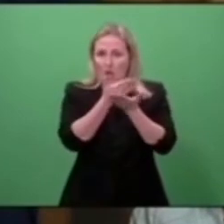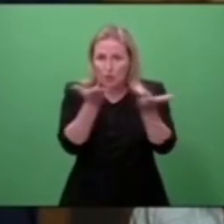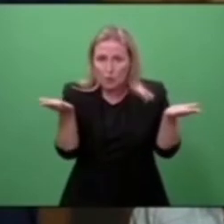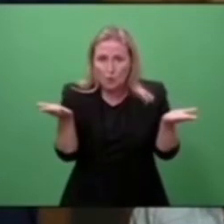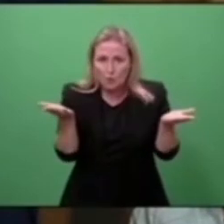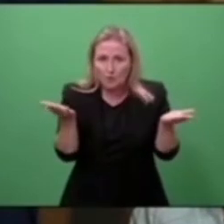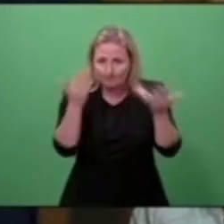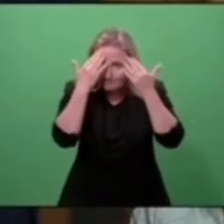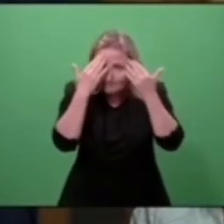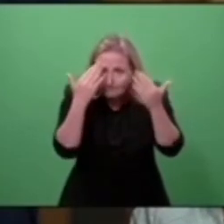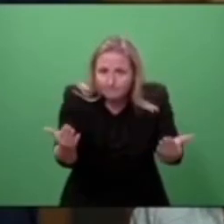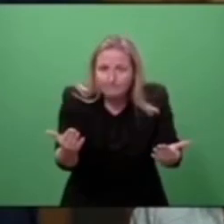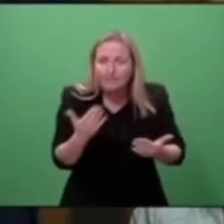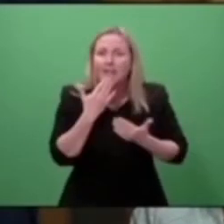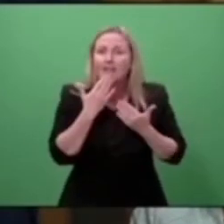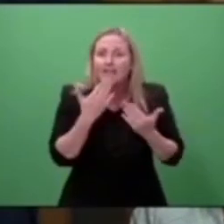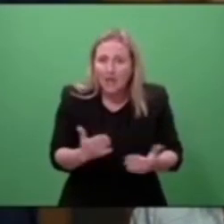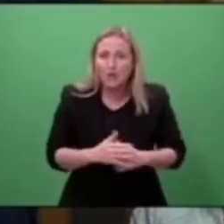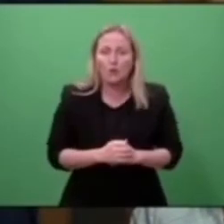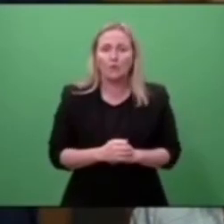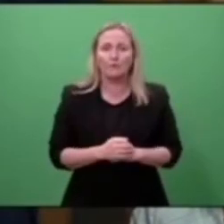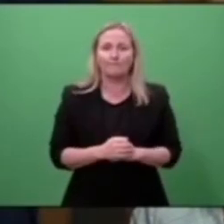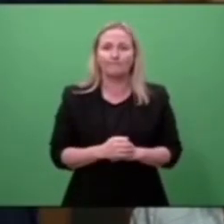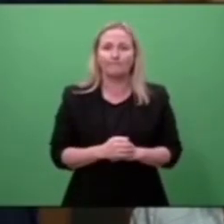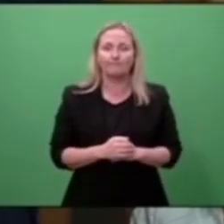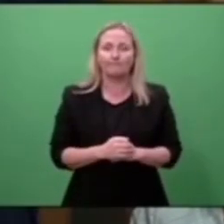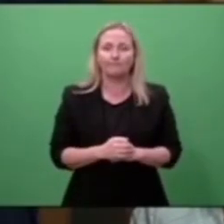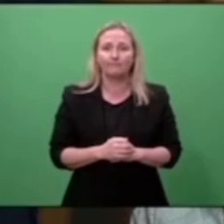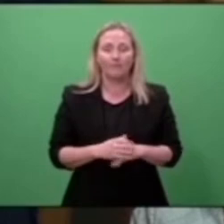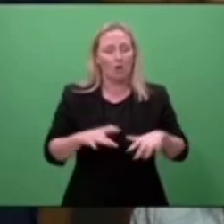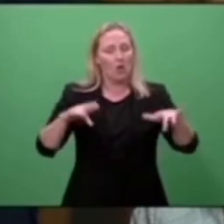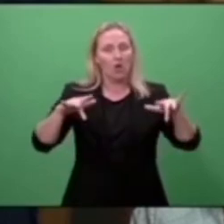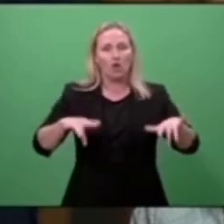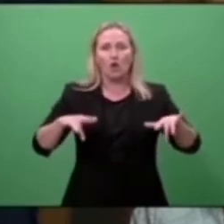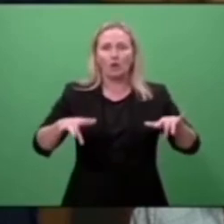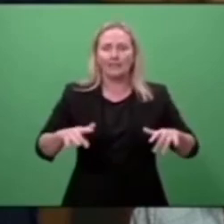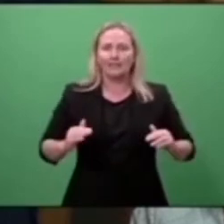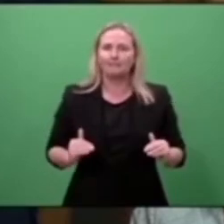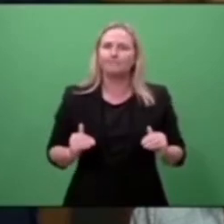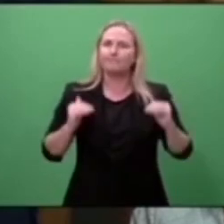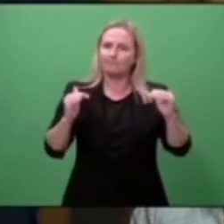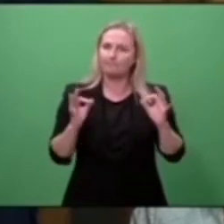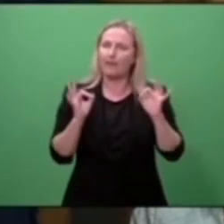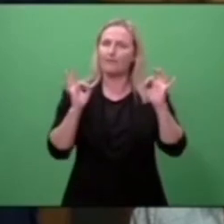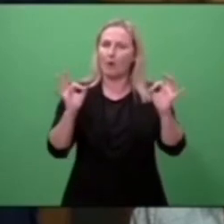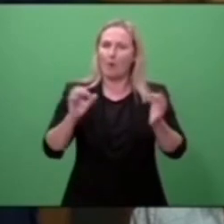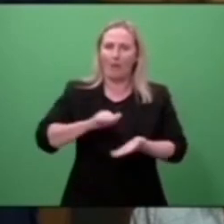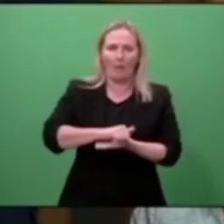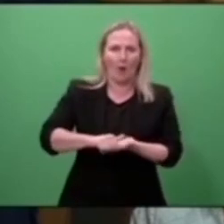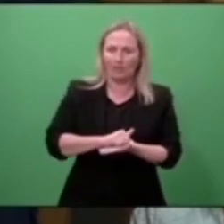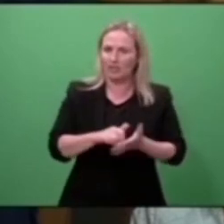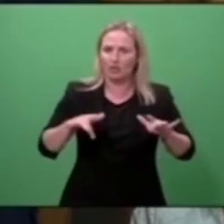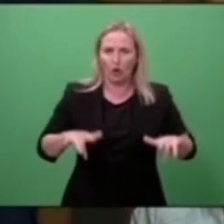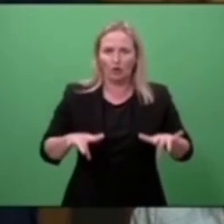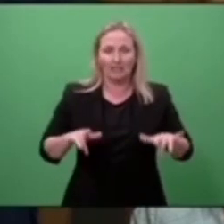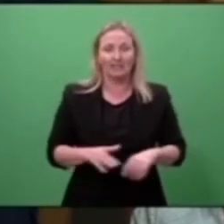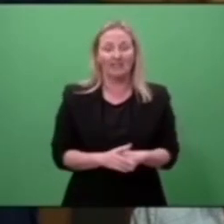you. And whilst a formal apology is still some time away, we are